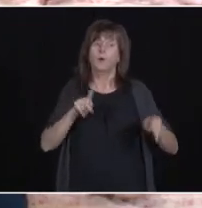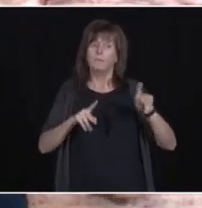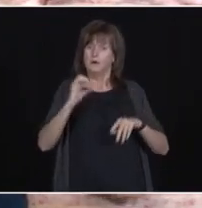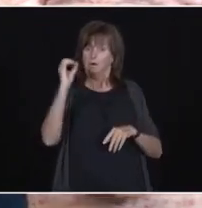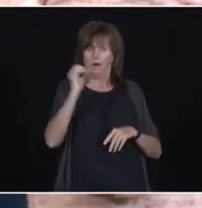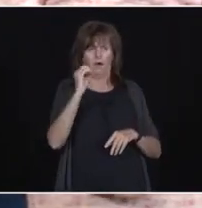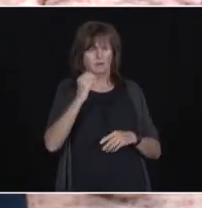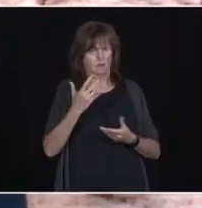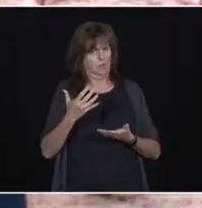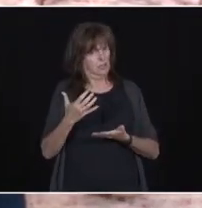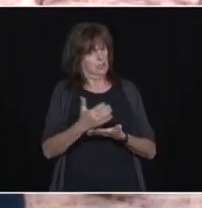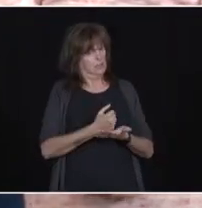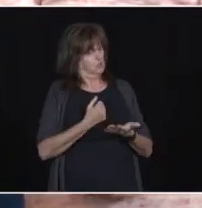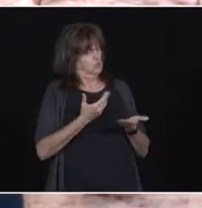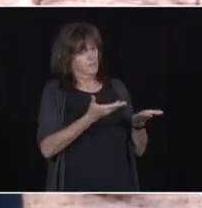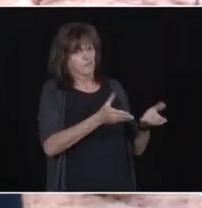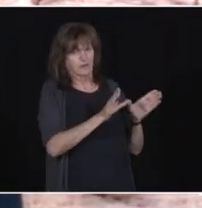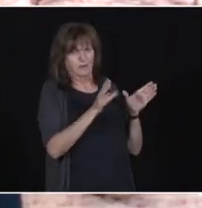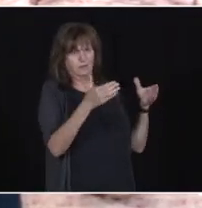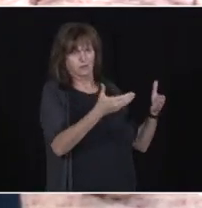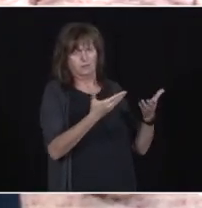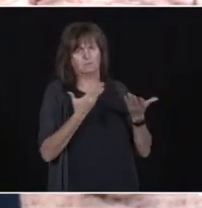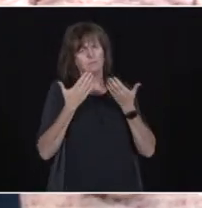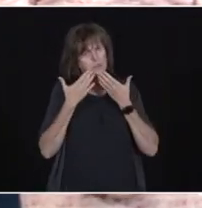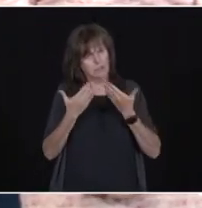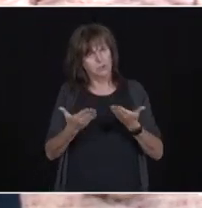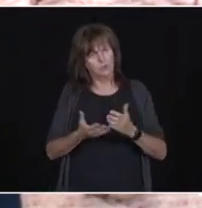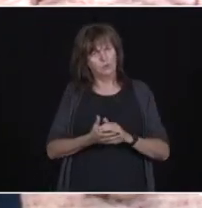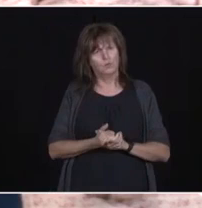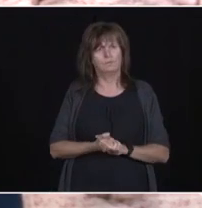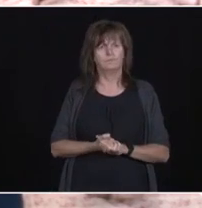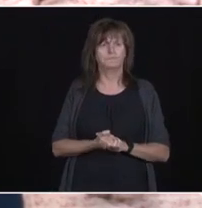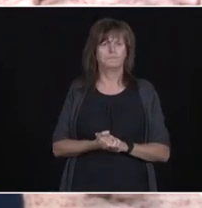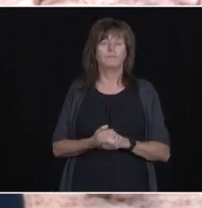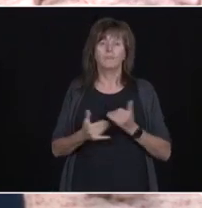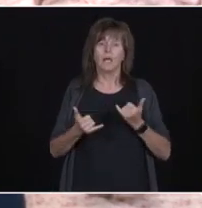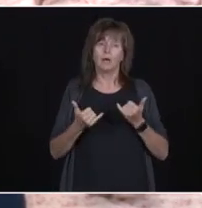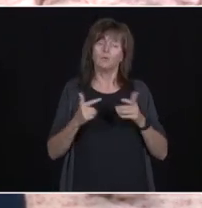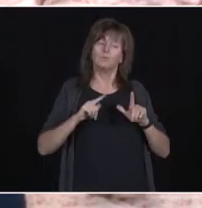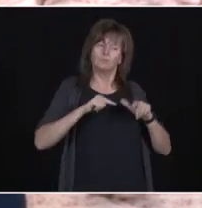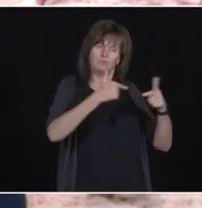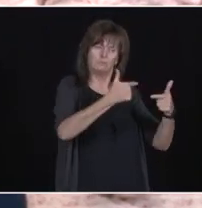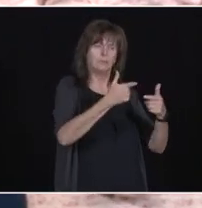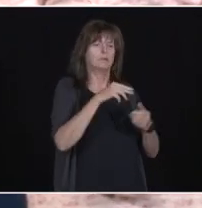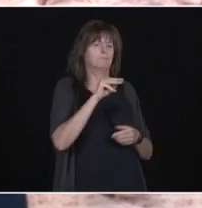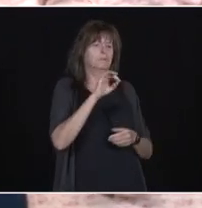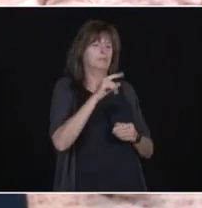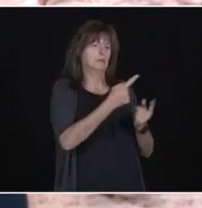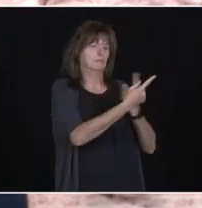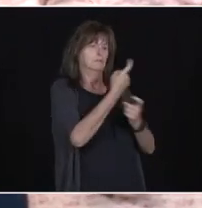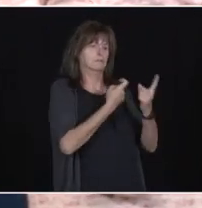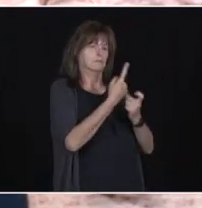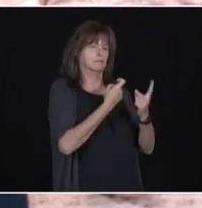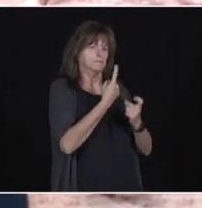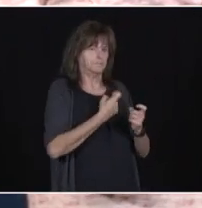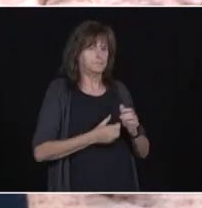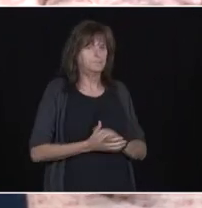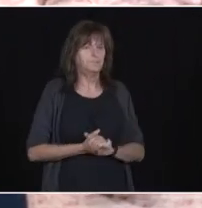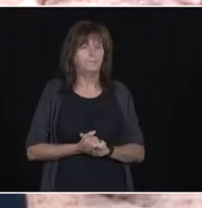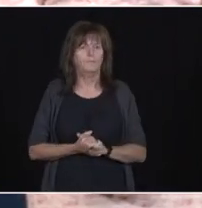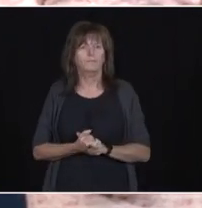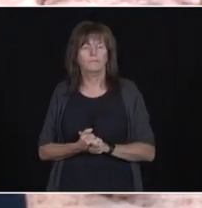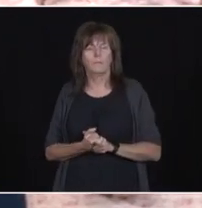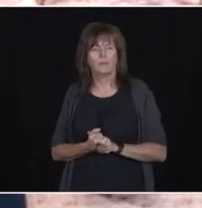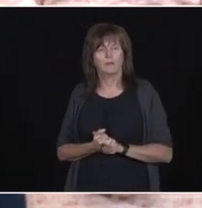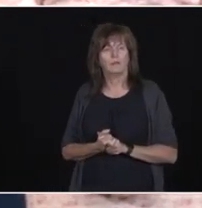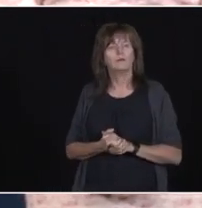Okay, we'll go to the phone line for questions. First question, please. First question comes from Mark Douglas from 680 News. Please